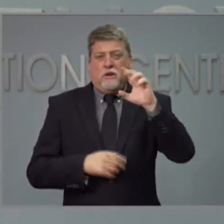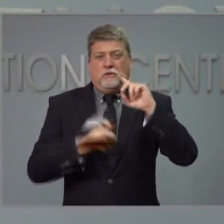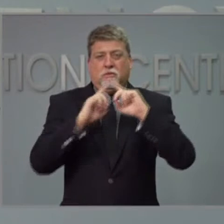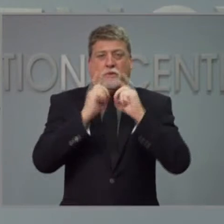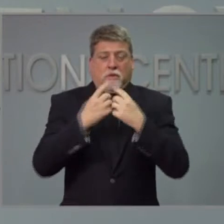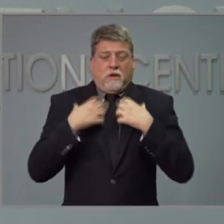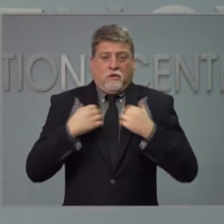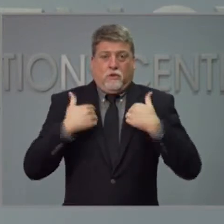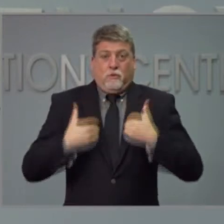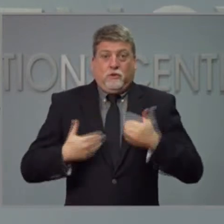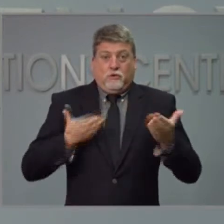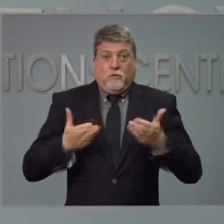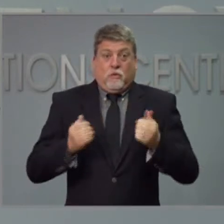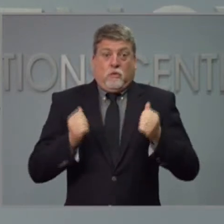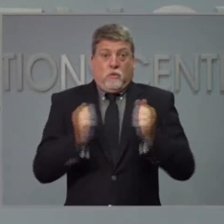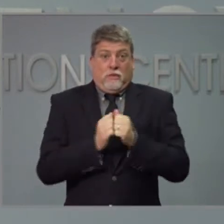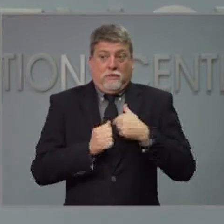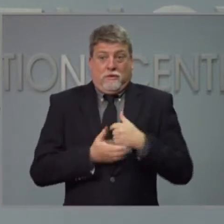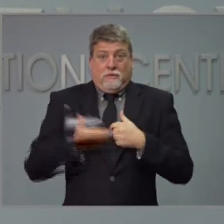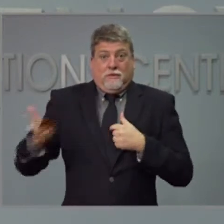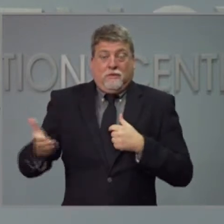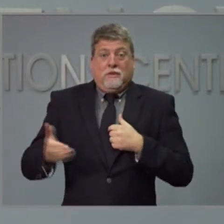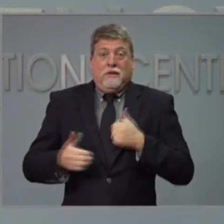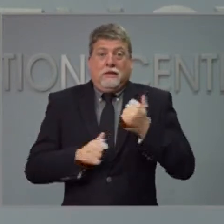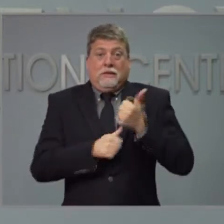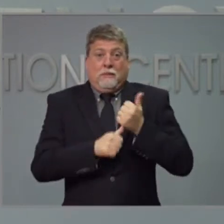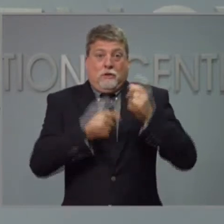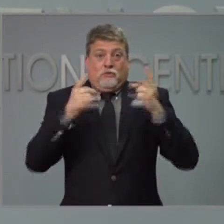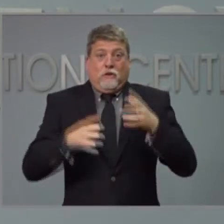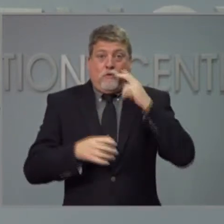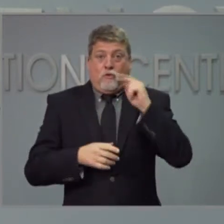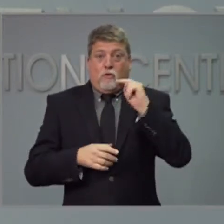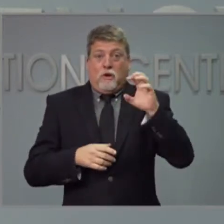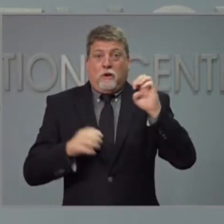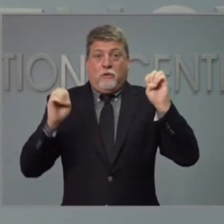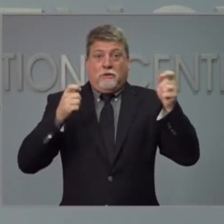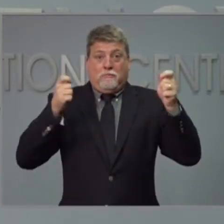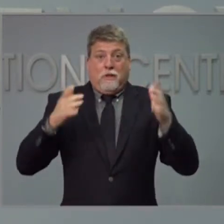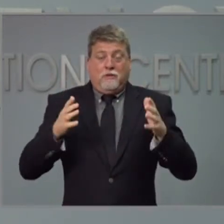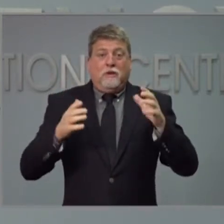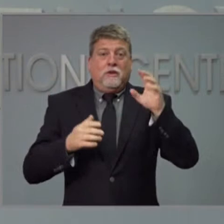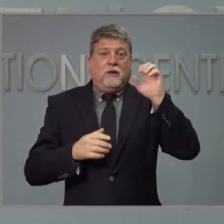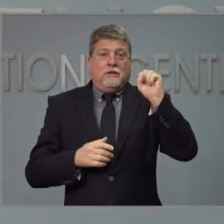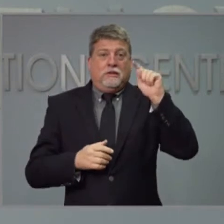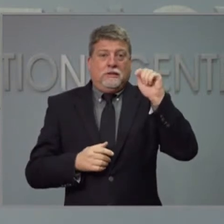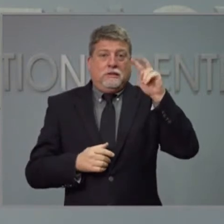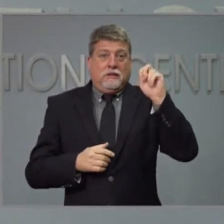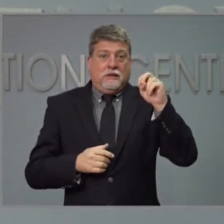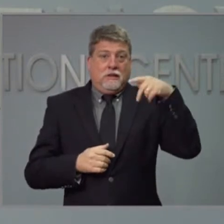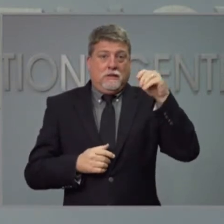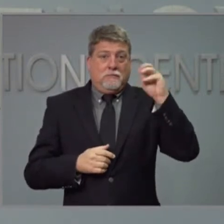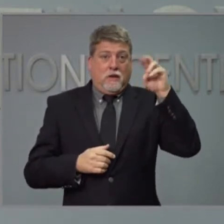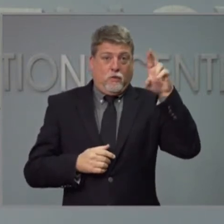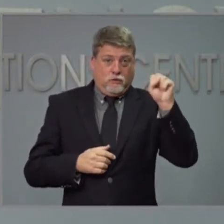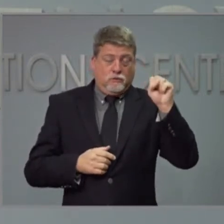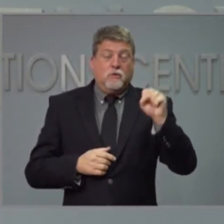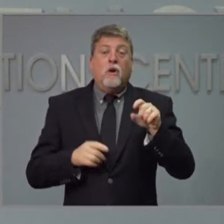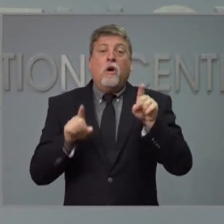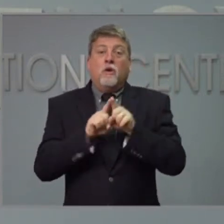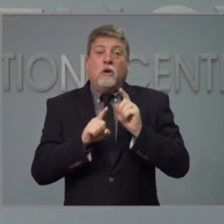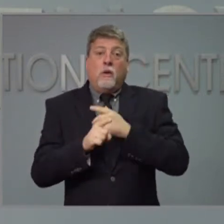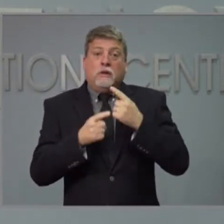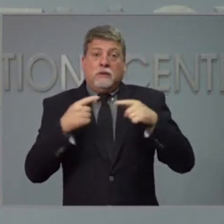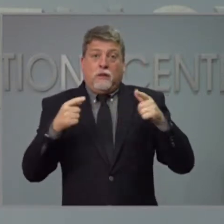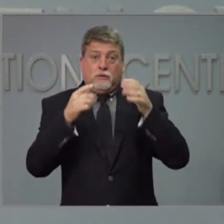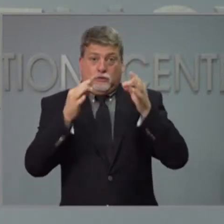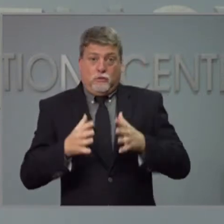North Carolina Emergency Management Deputy Director Steve Powers. Lee Williamson and Monica McGee are our American Sign Language